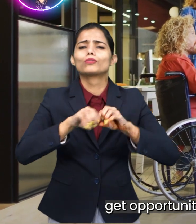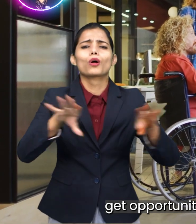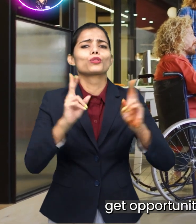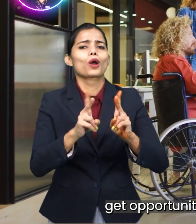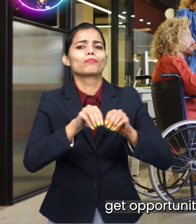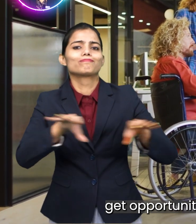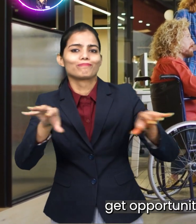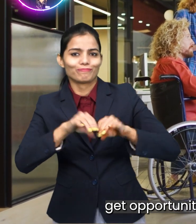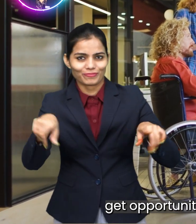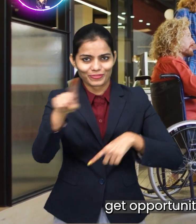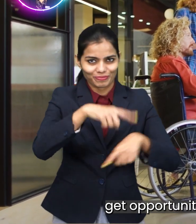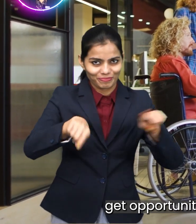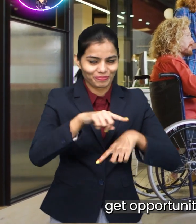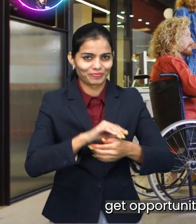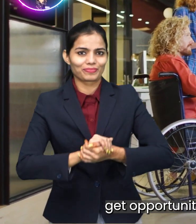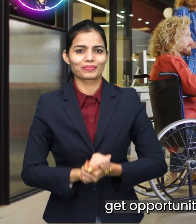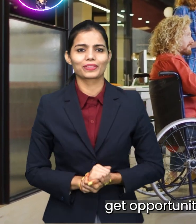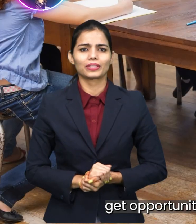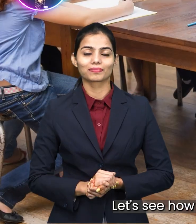society.